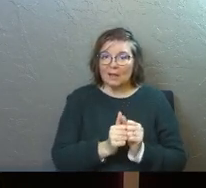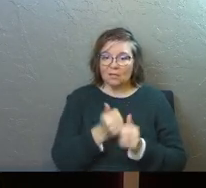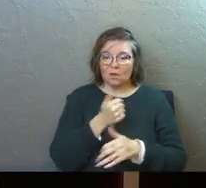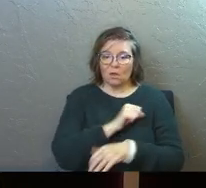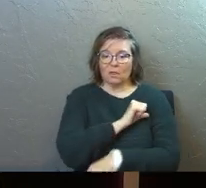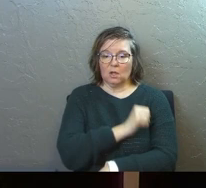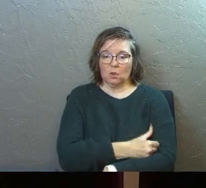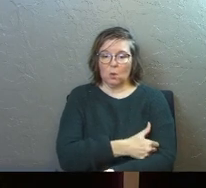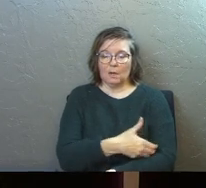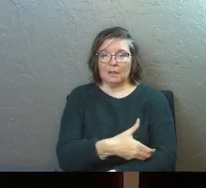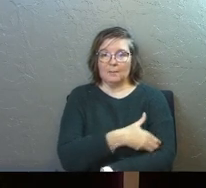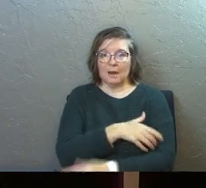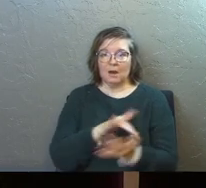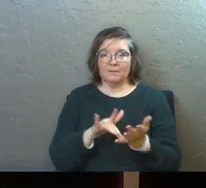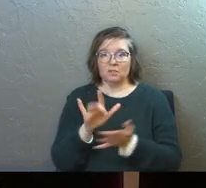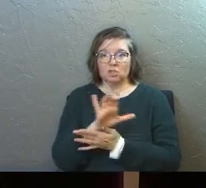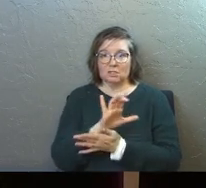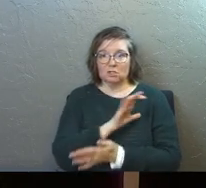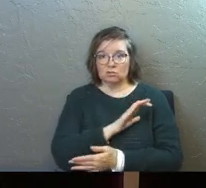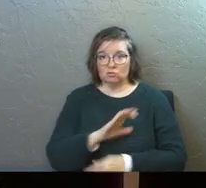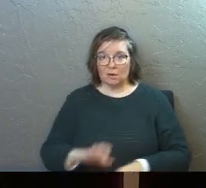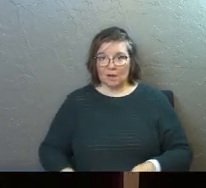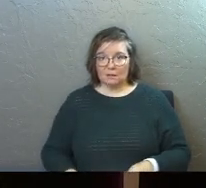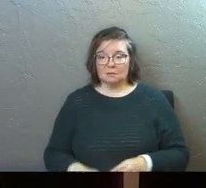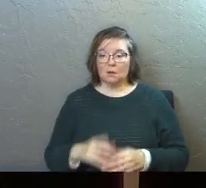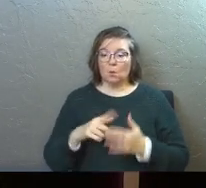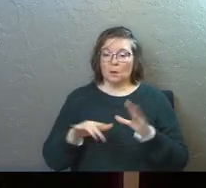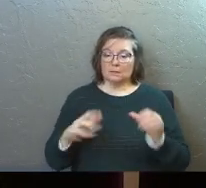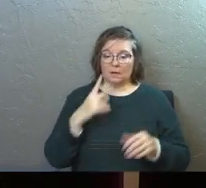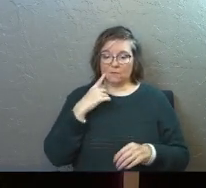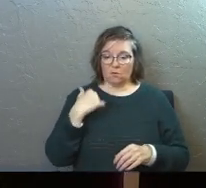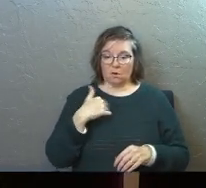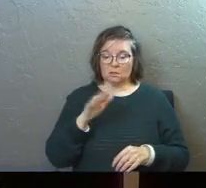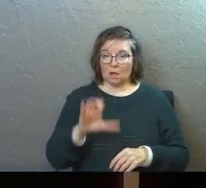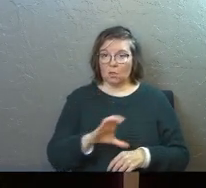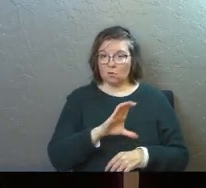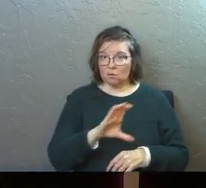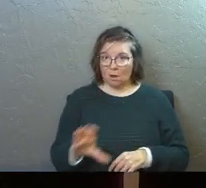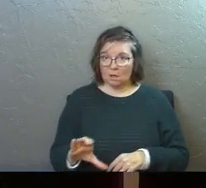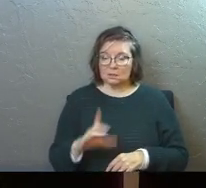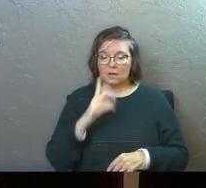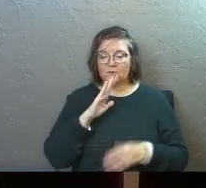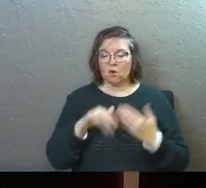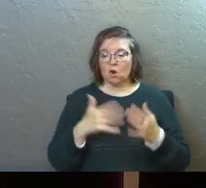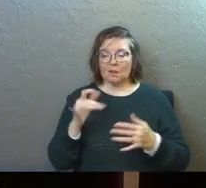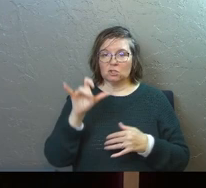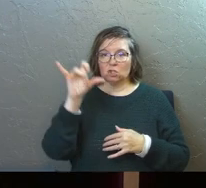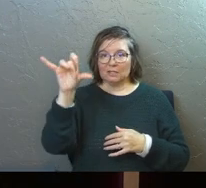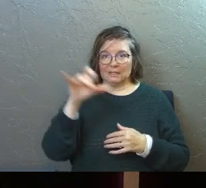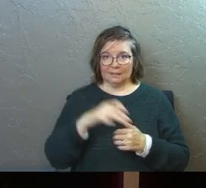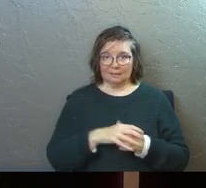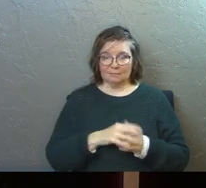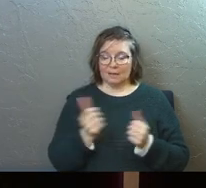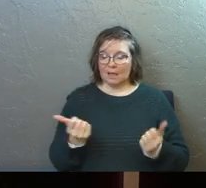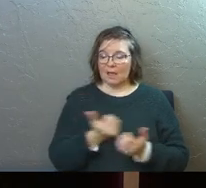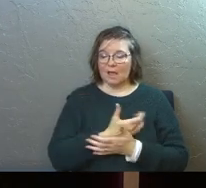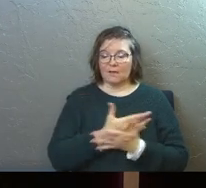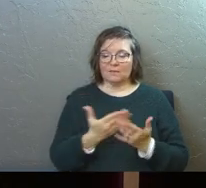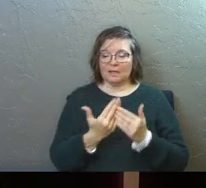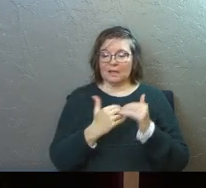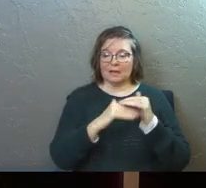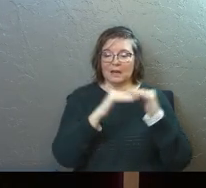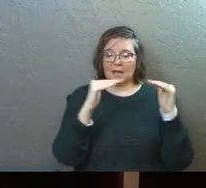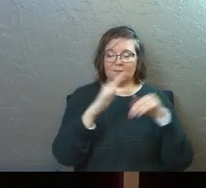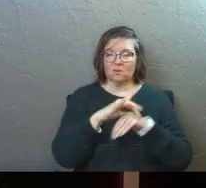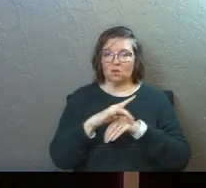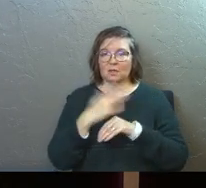under the authority and the power of Jesus Christ, under what he's done for us on the cross and for all eternity. Everything on heaven